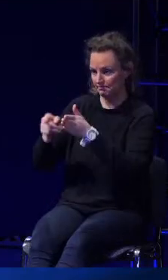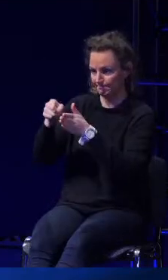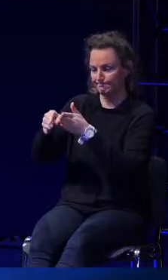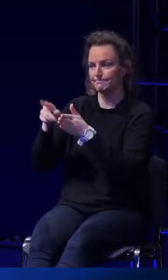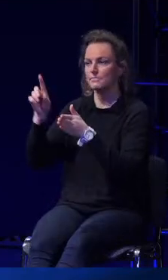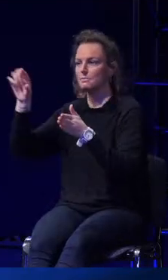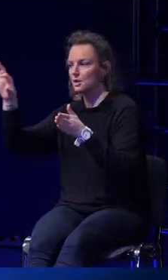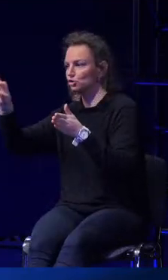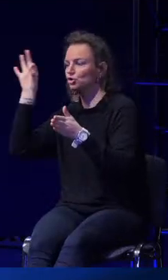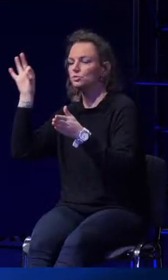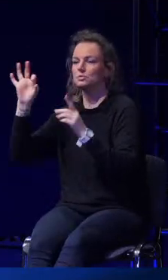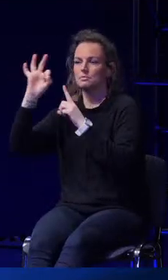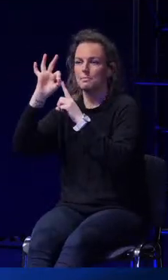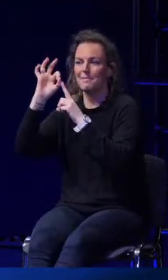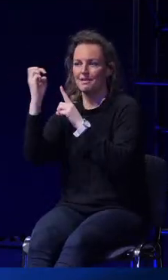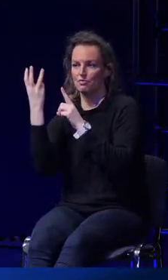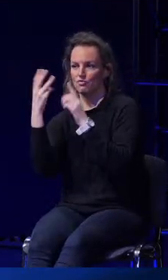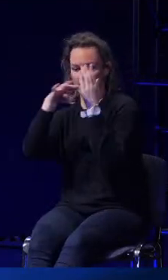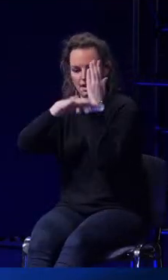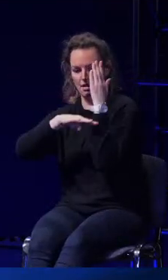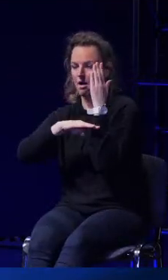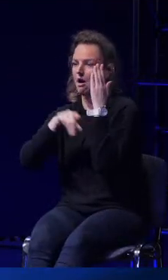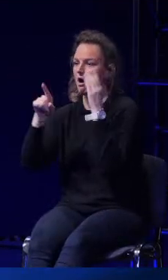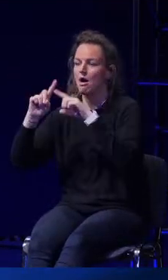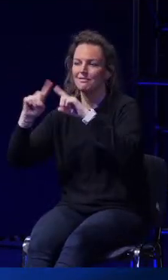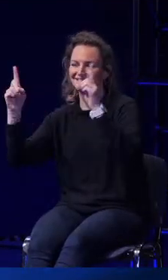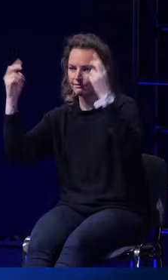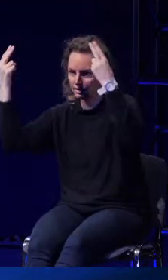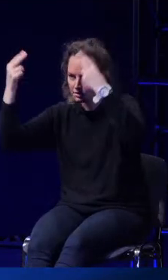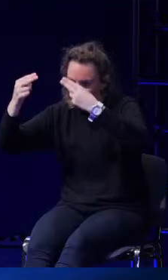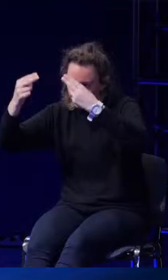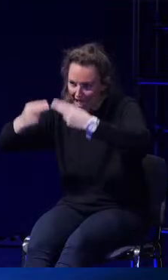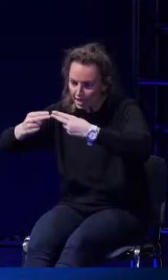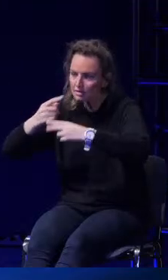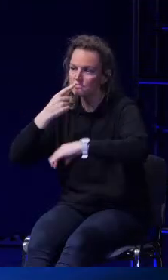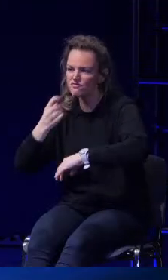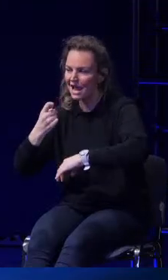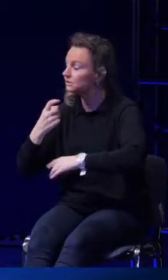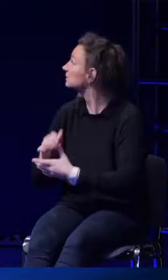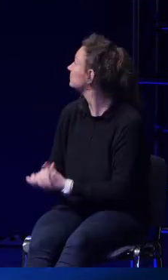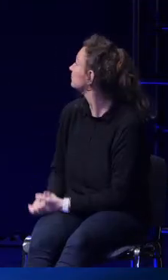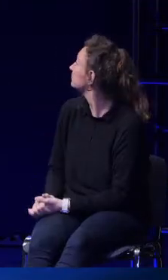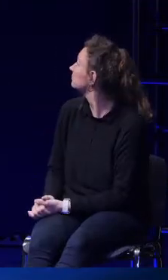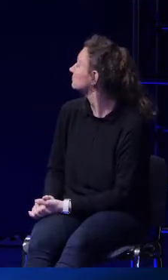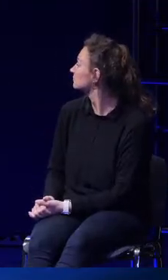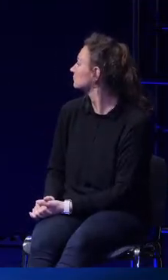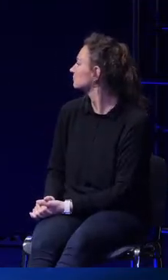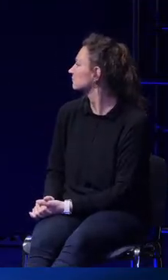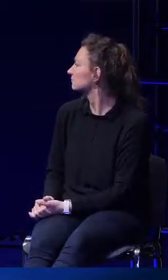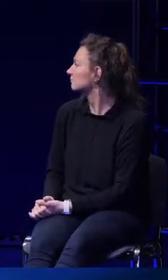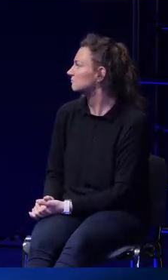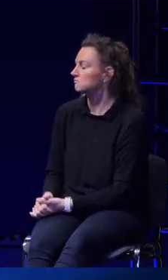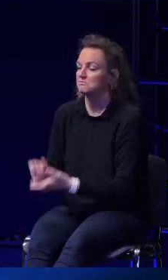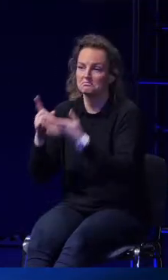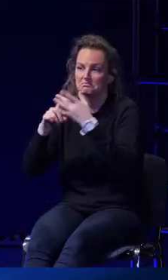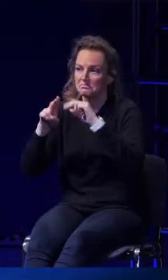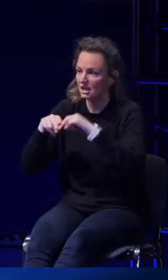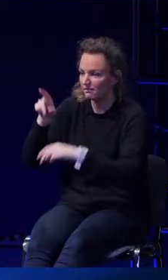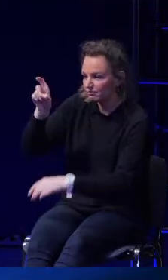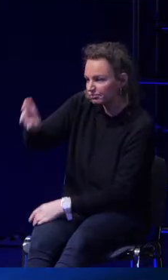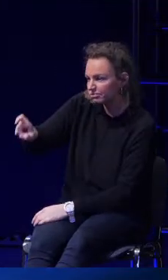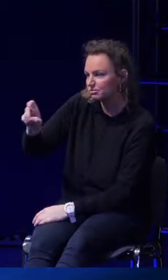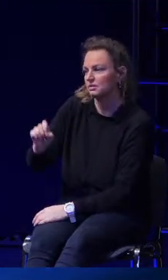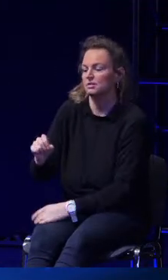choose P3, that's a different shade of red in the light. And if I, let's say, choose Rec